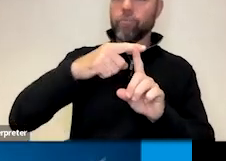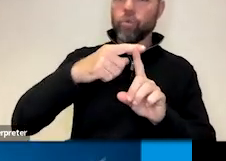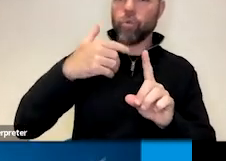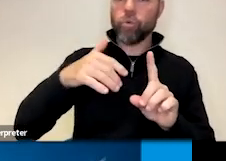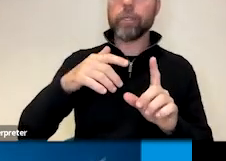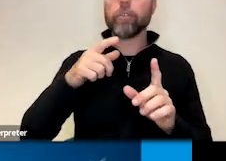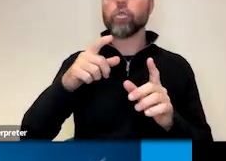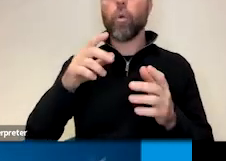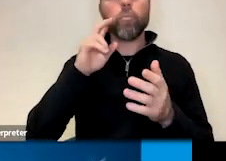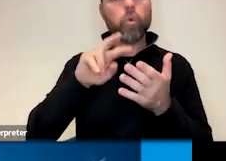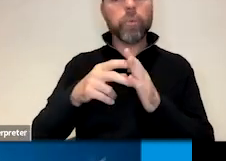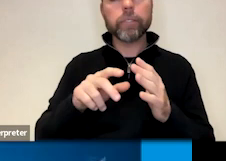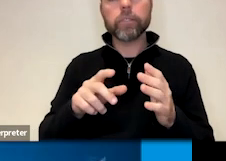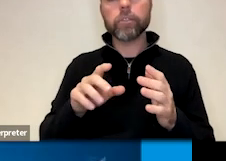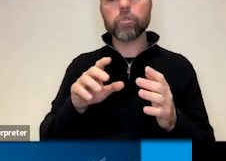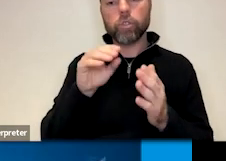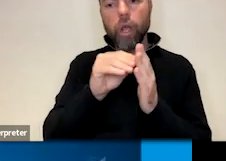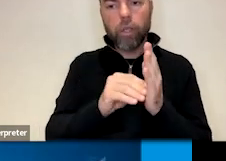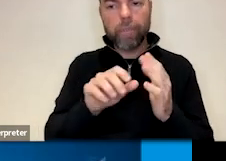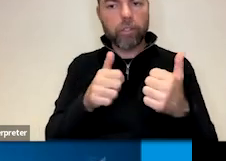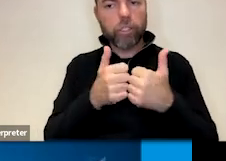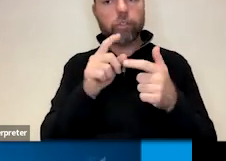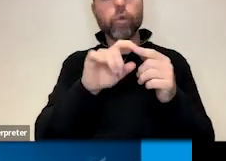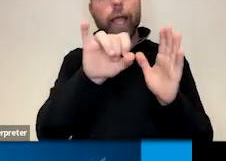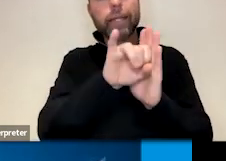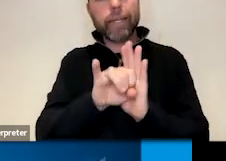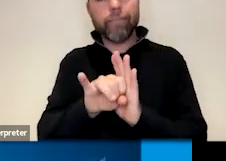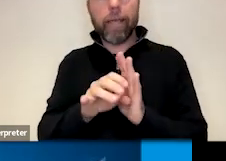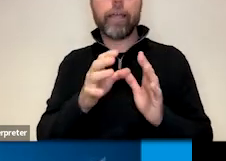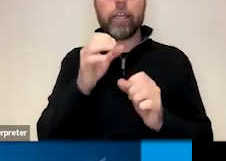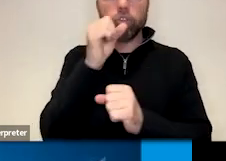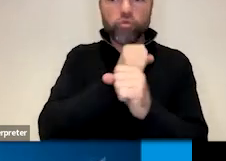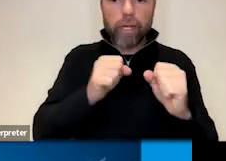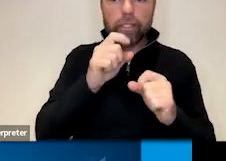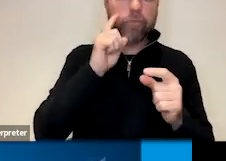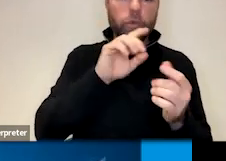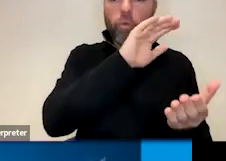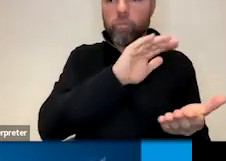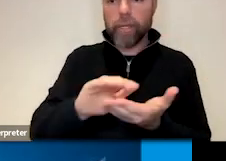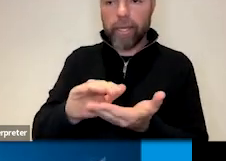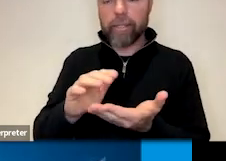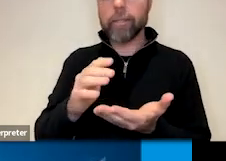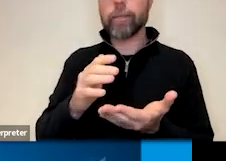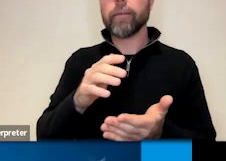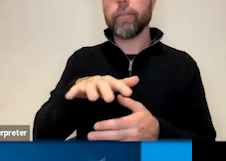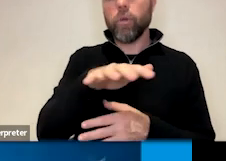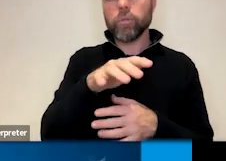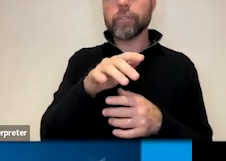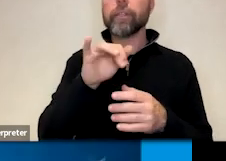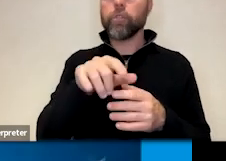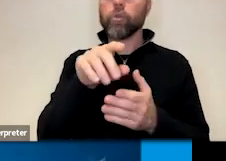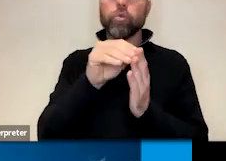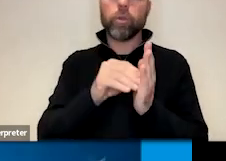documenting these challenges is to ultimately identify strategies to mitigate them. And these are documented